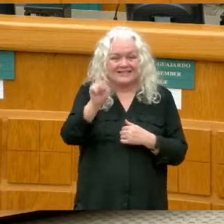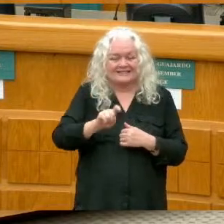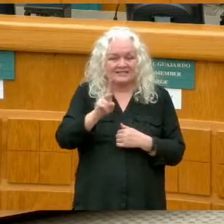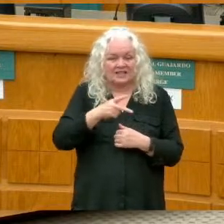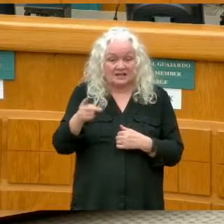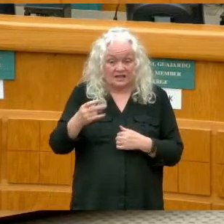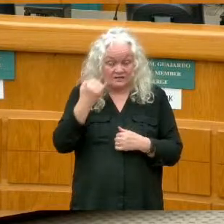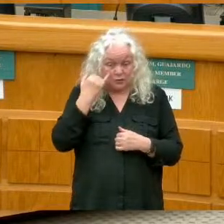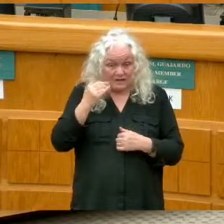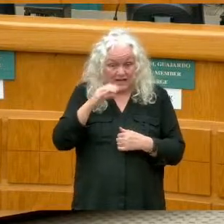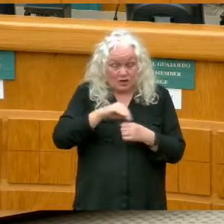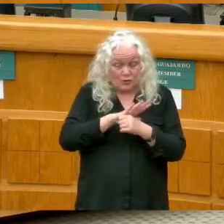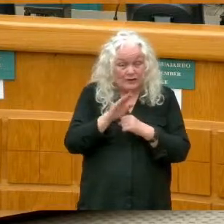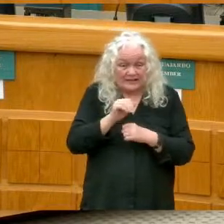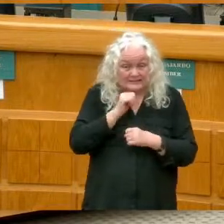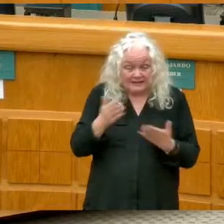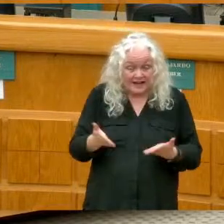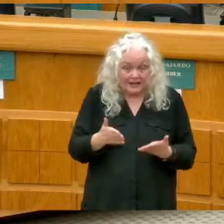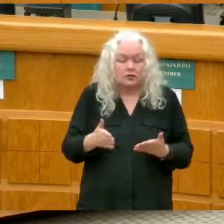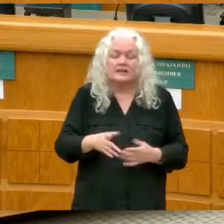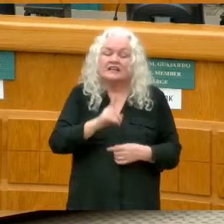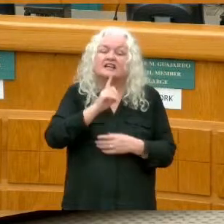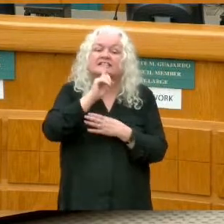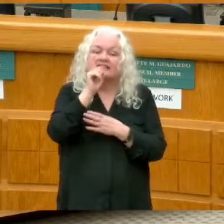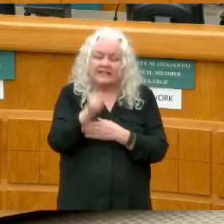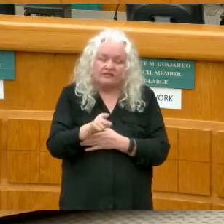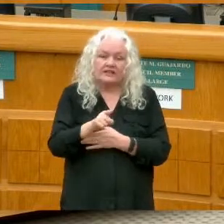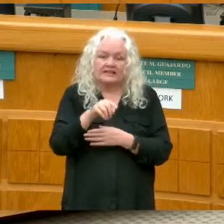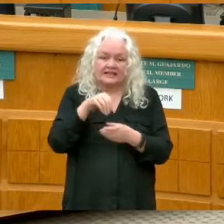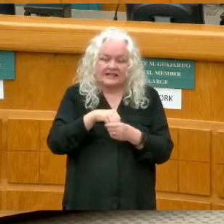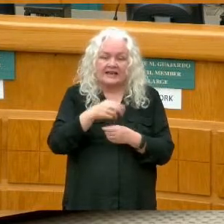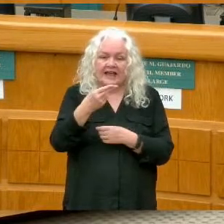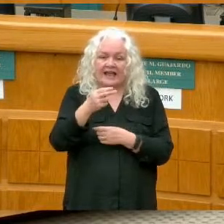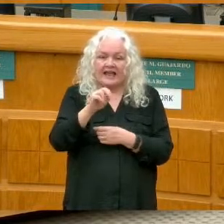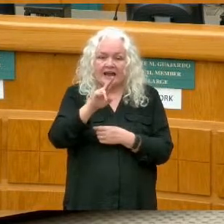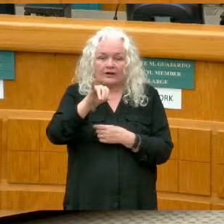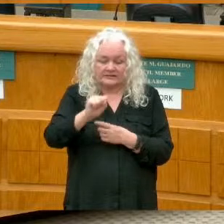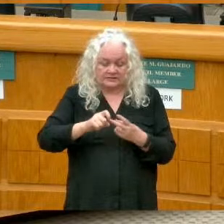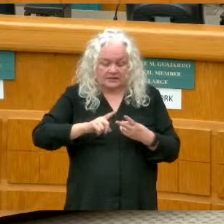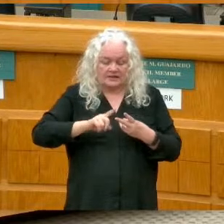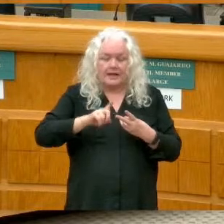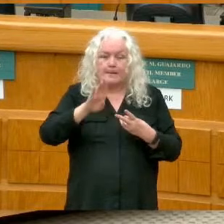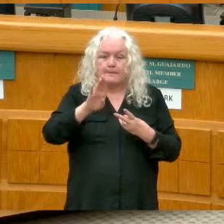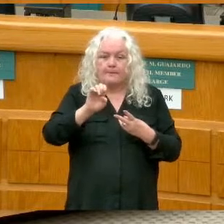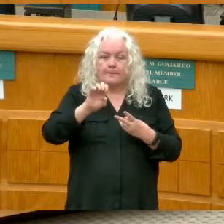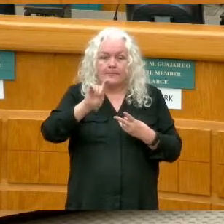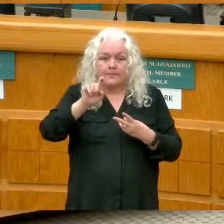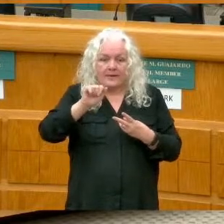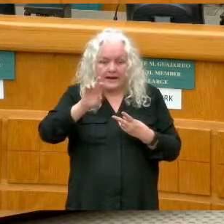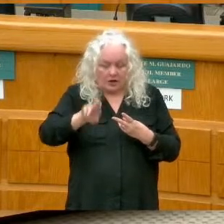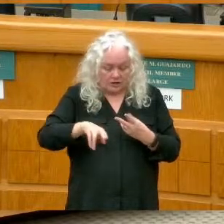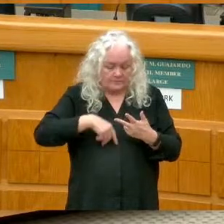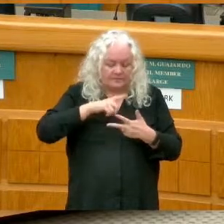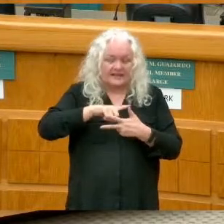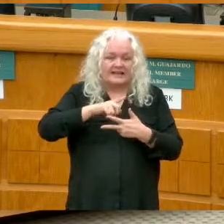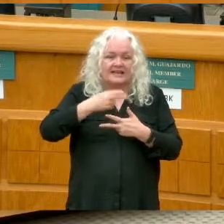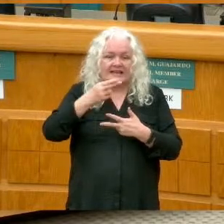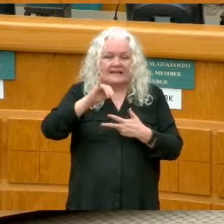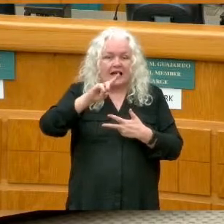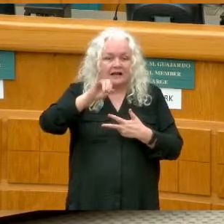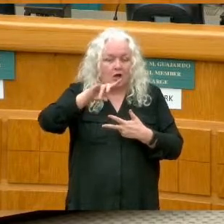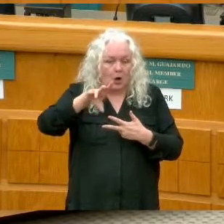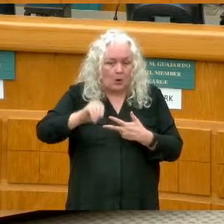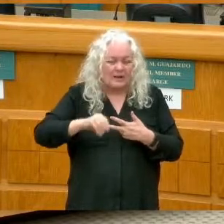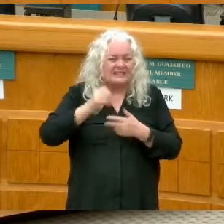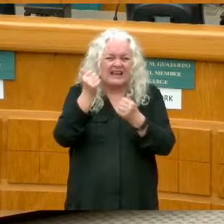it's here, I'm going to tell you something. It's definitely in Harris County. It's definitely in Bexar County. It's definitely in Hidalgo County.